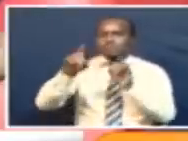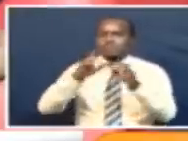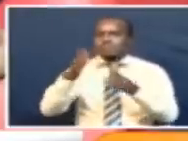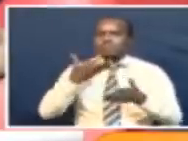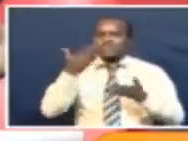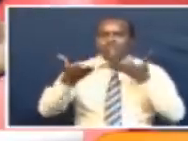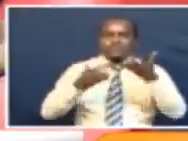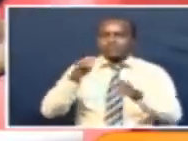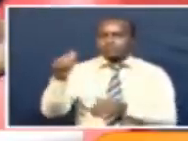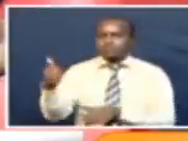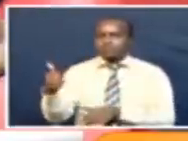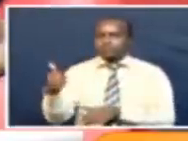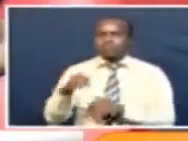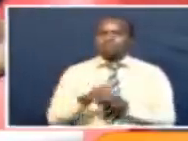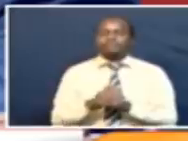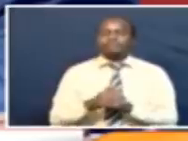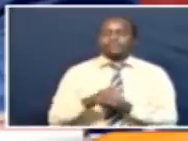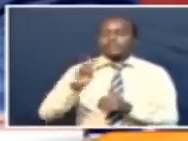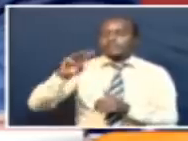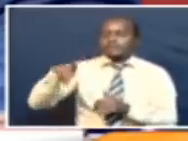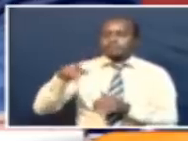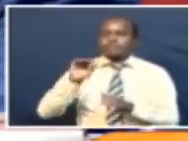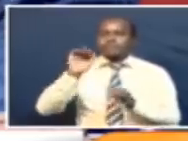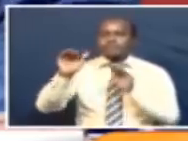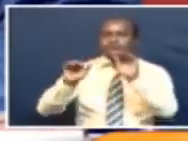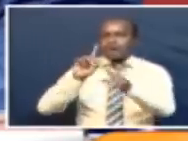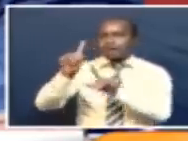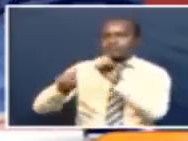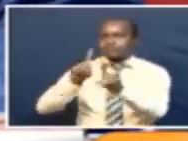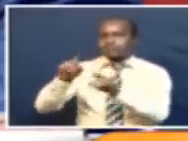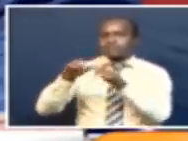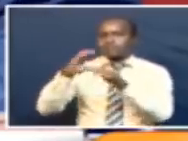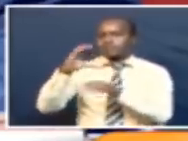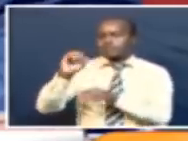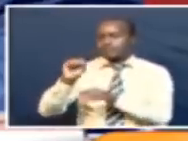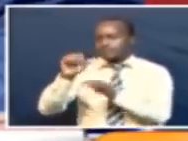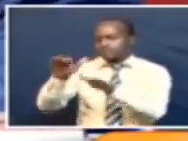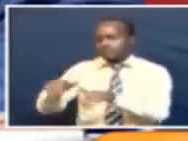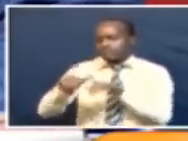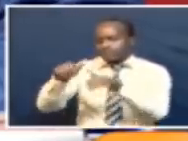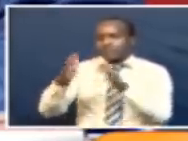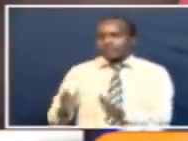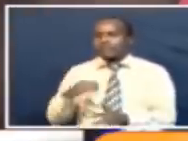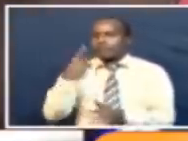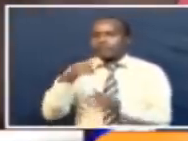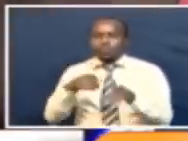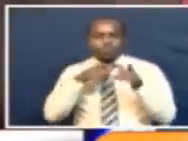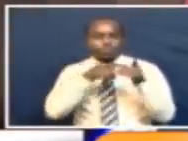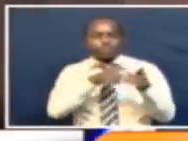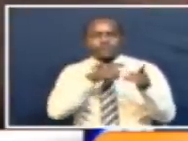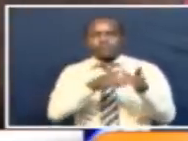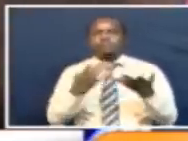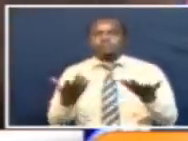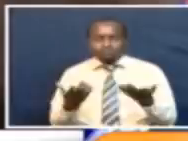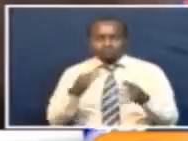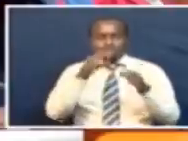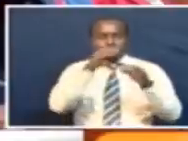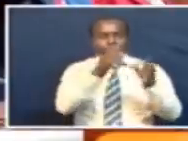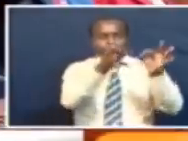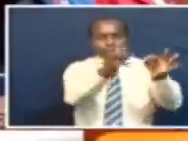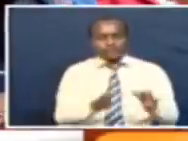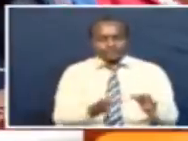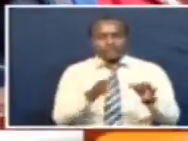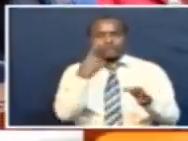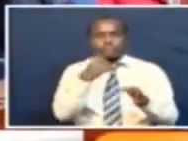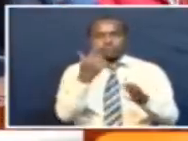unanswered. The lawmakers questioning Agriculture CS Mwangi Kiunjuri who appeared to lay blame on a Gazette notice by Treasury that gave way for